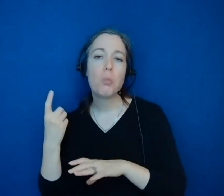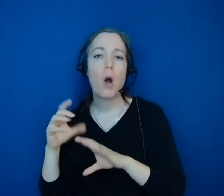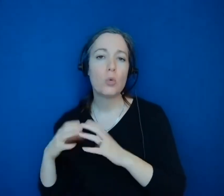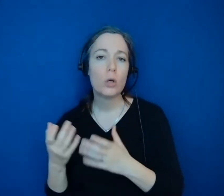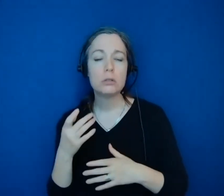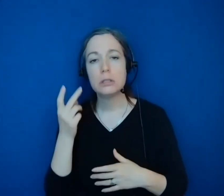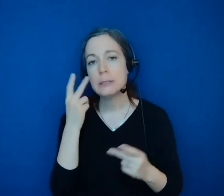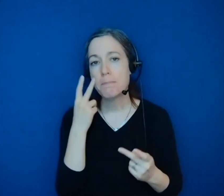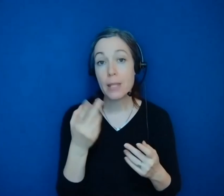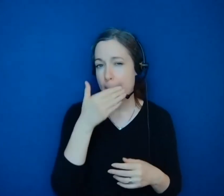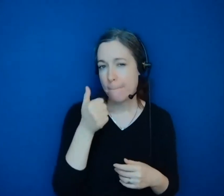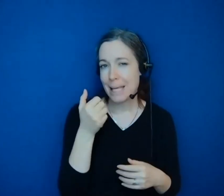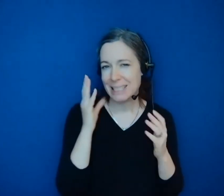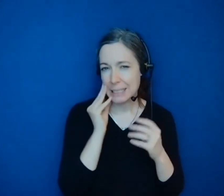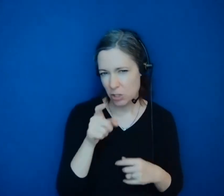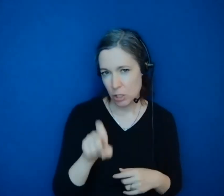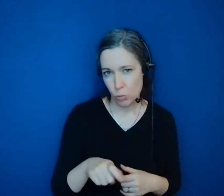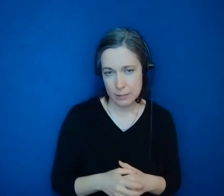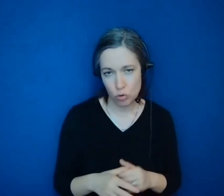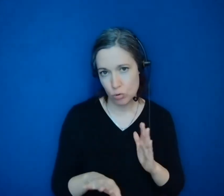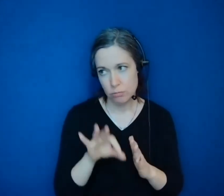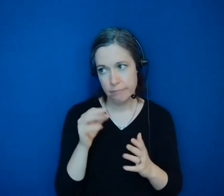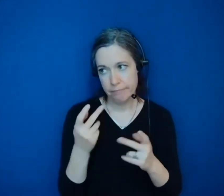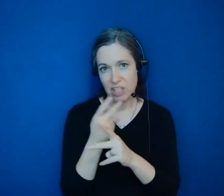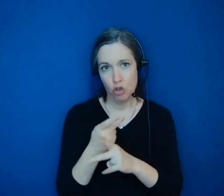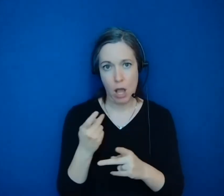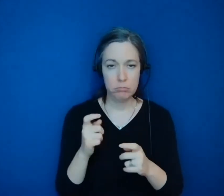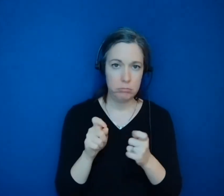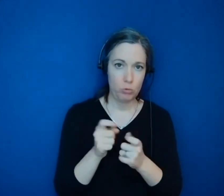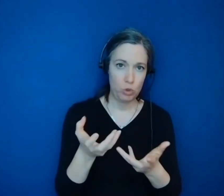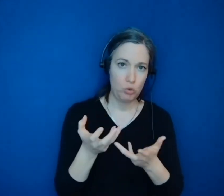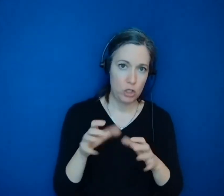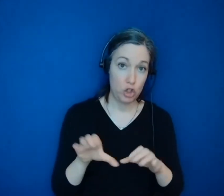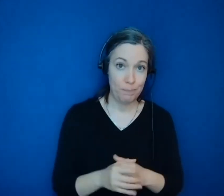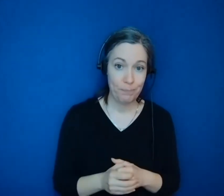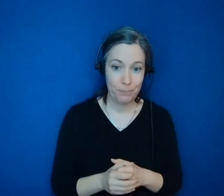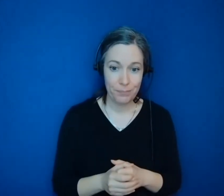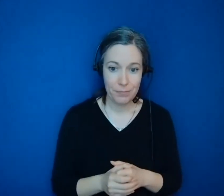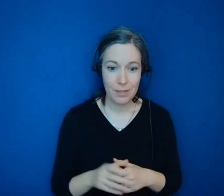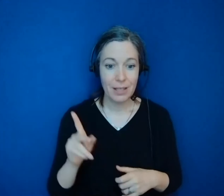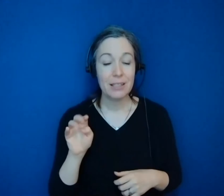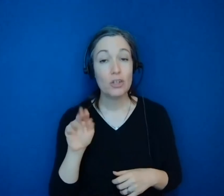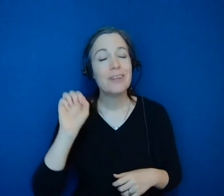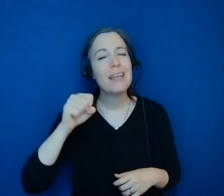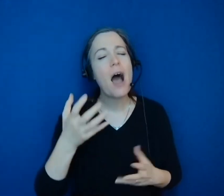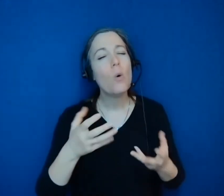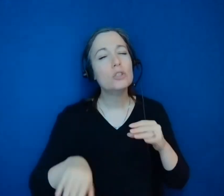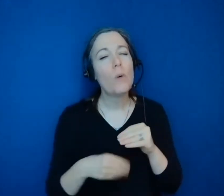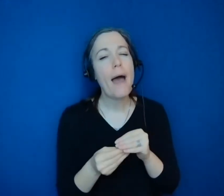get the best experience that you need to find out what you want to do. Yeah, just want to add on, um,